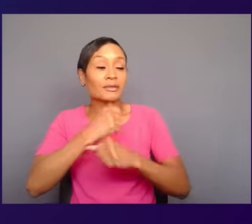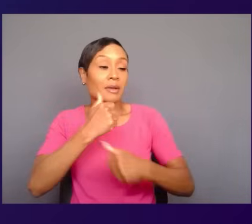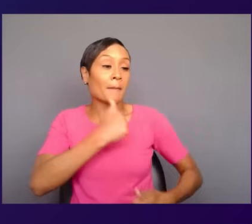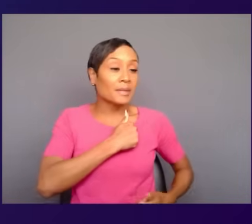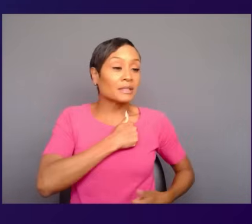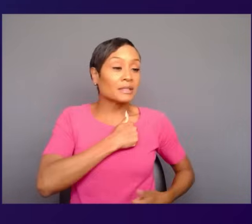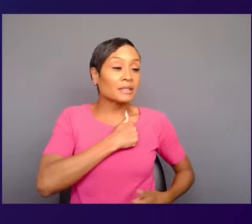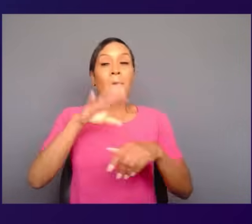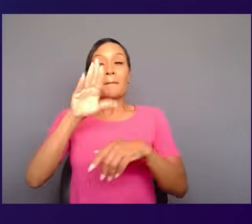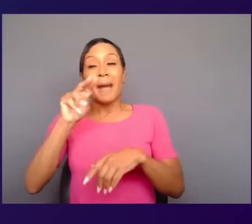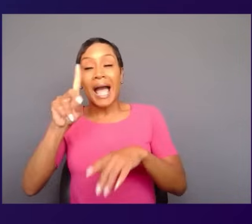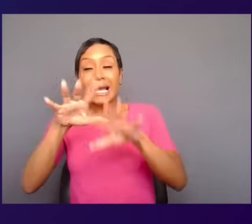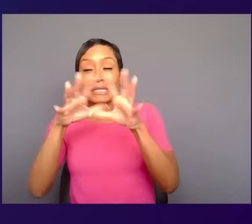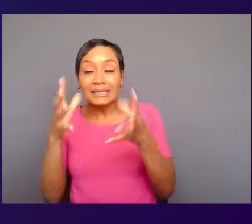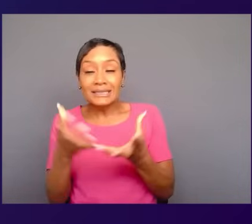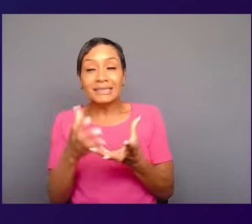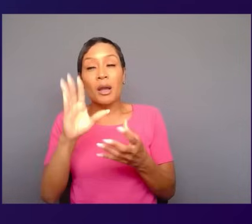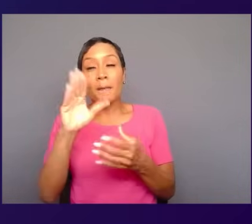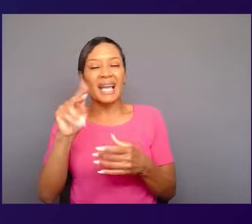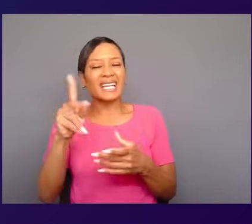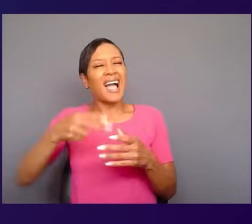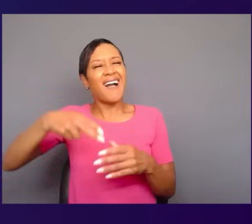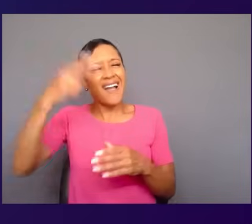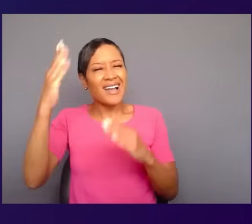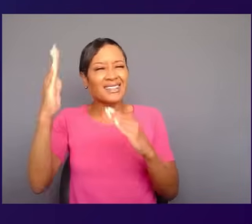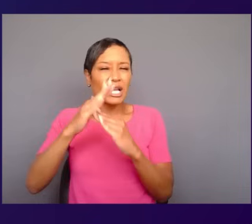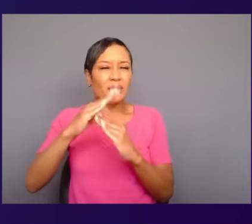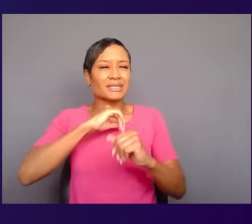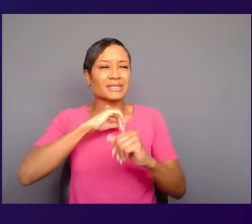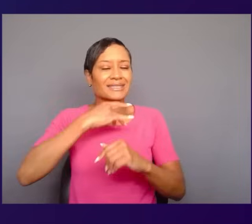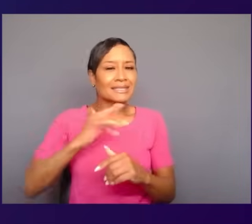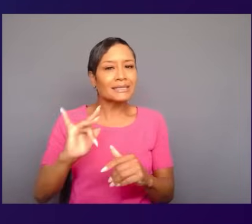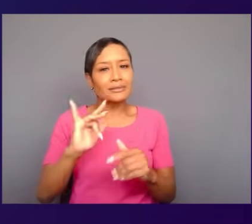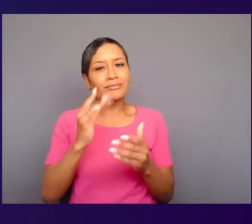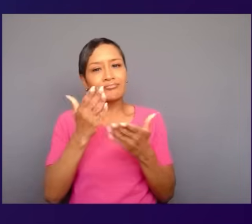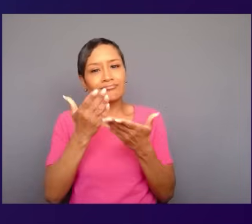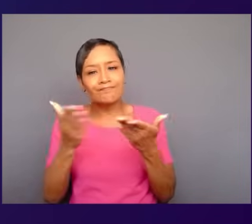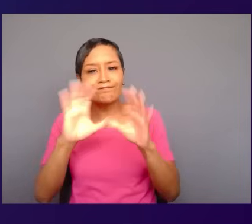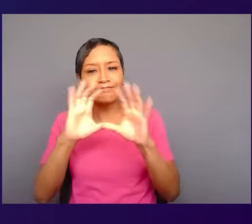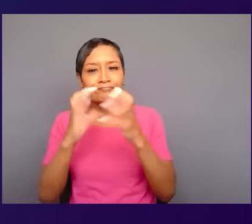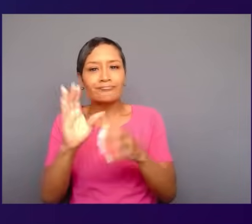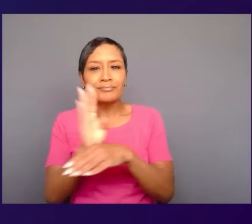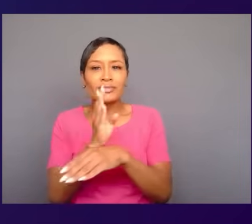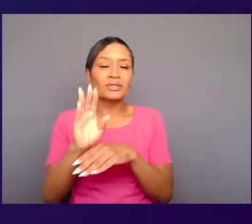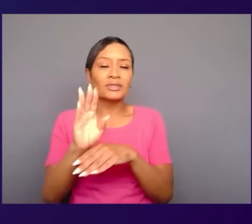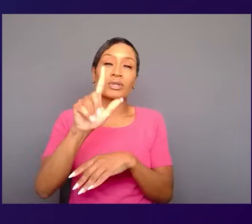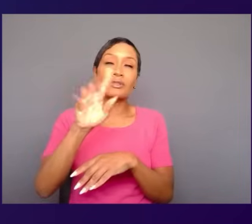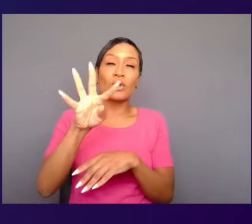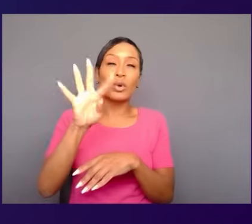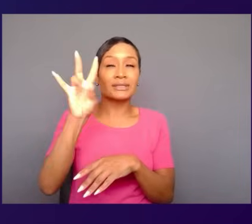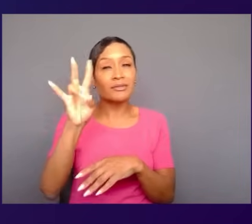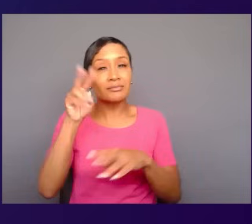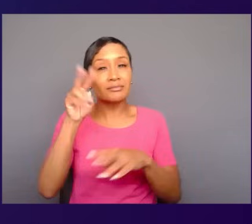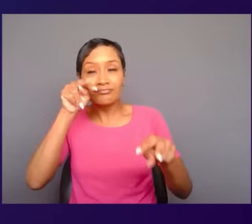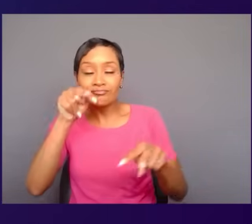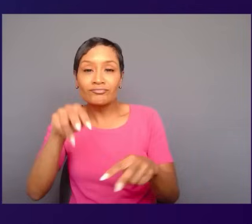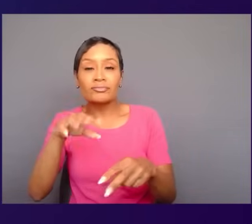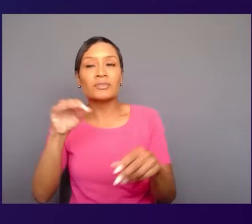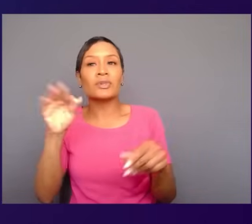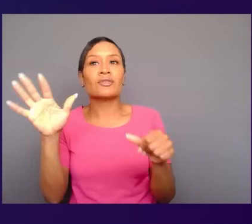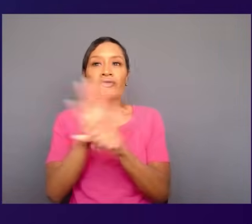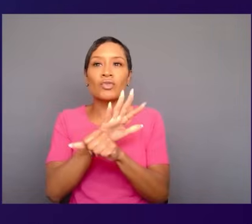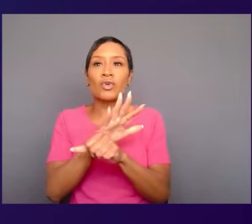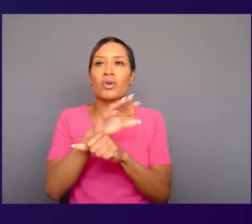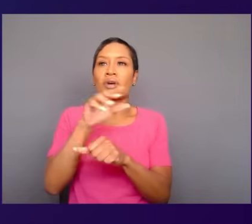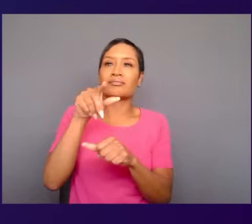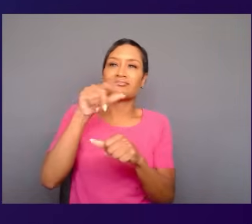banks, other sort of high sensitivity organizations, and our infrastructure is monitored 24/7, offers multiple fault isolation